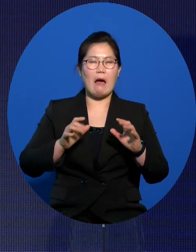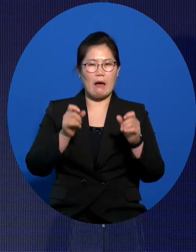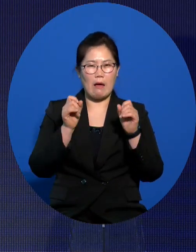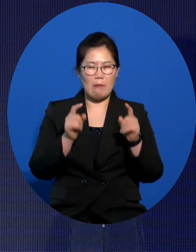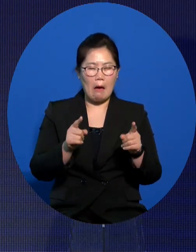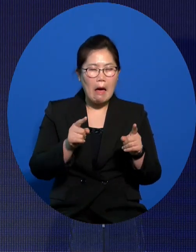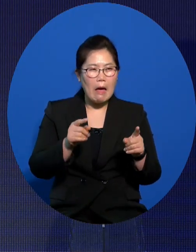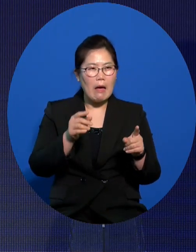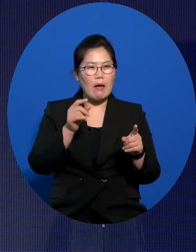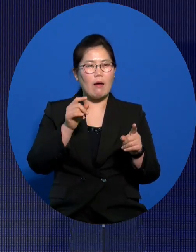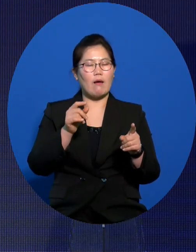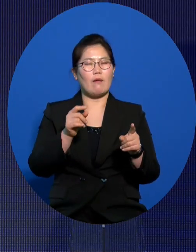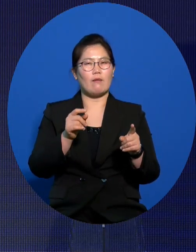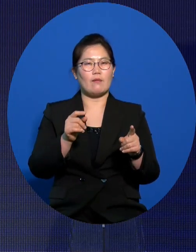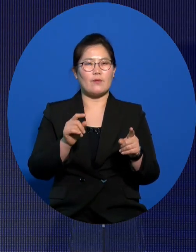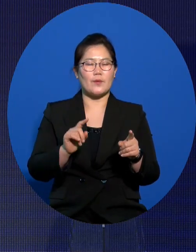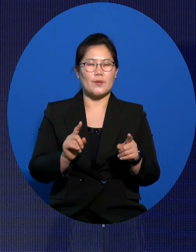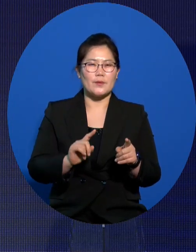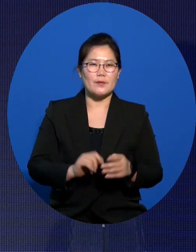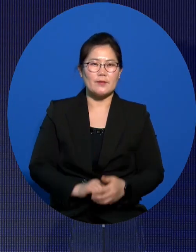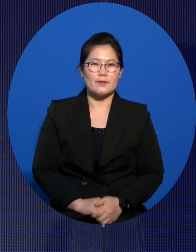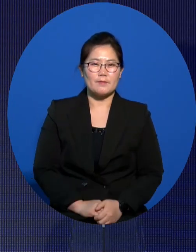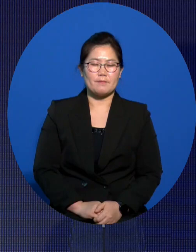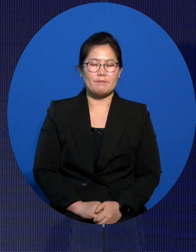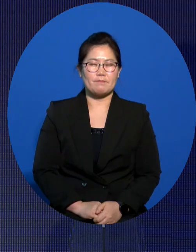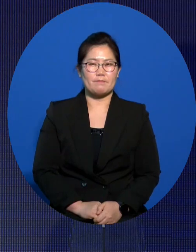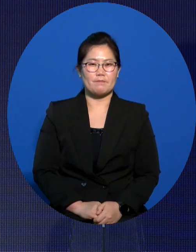Through this forum,